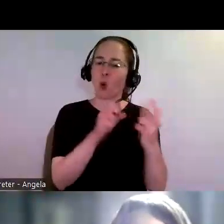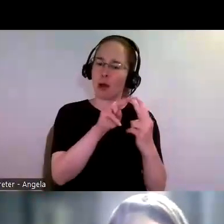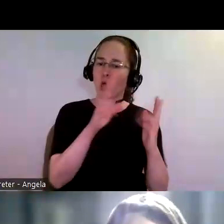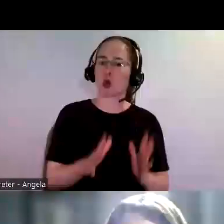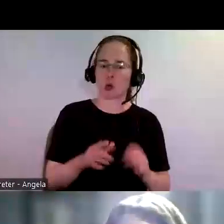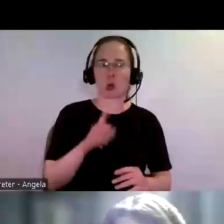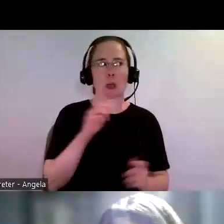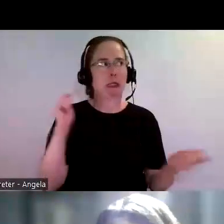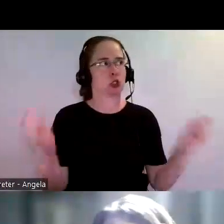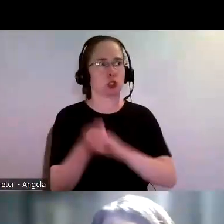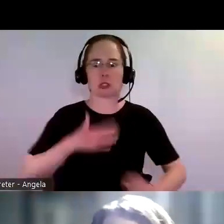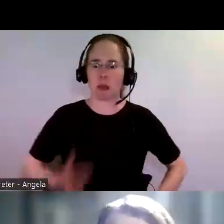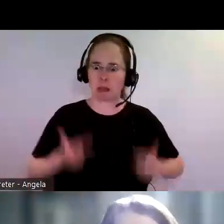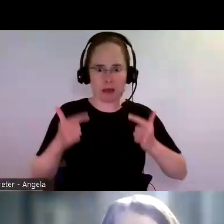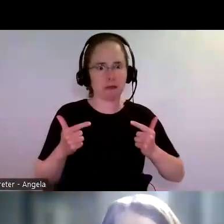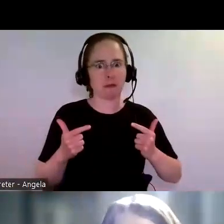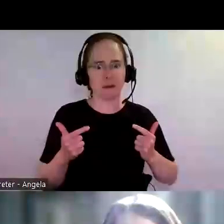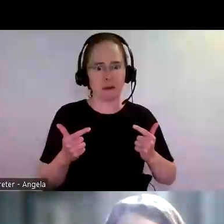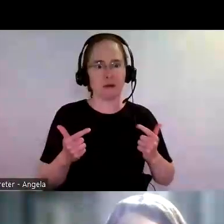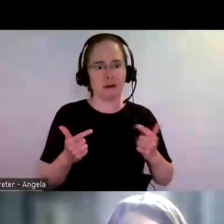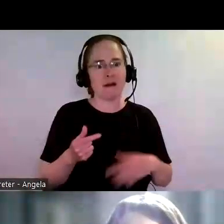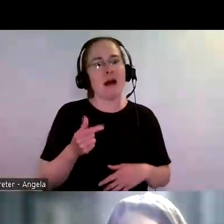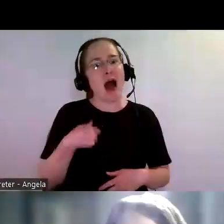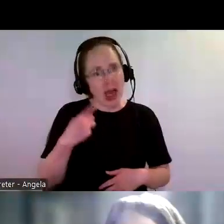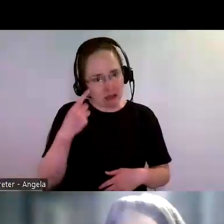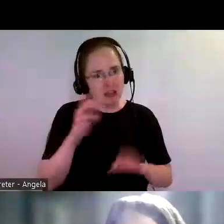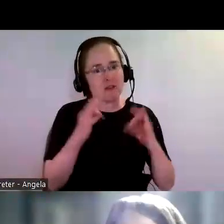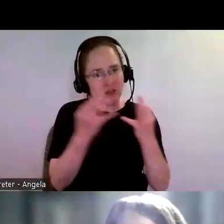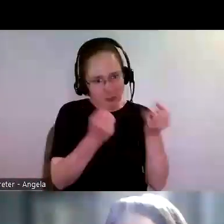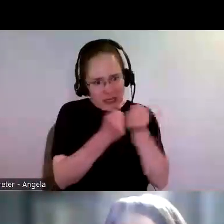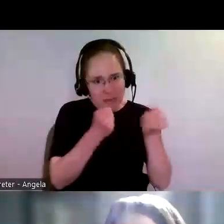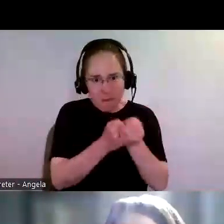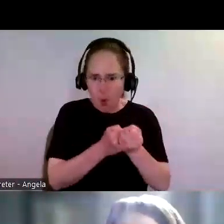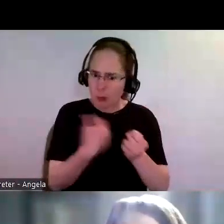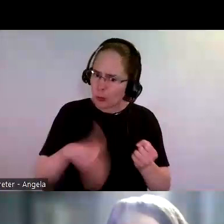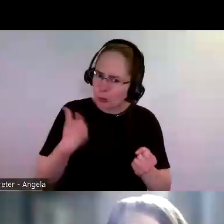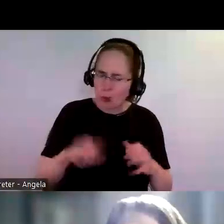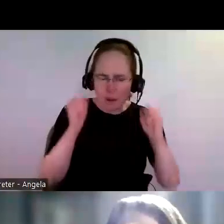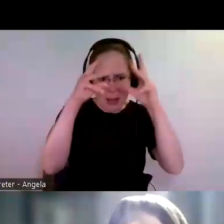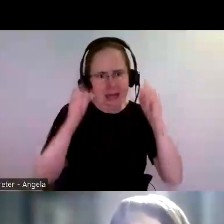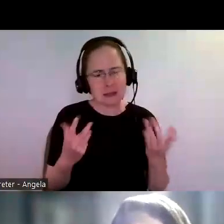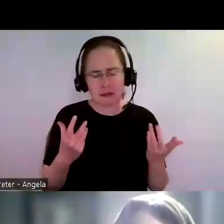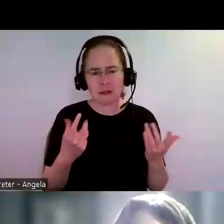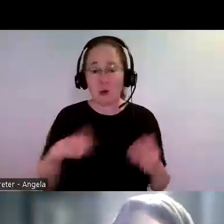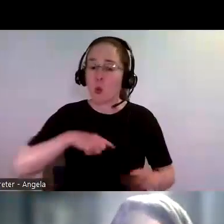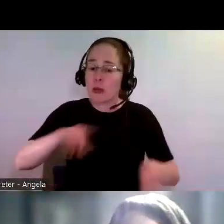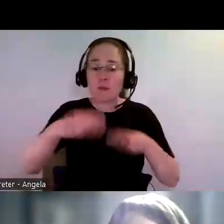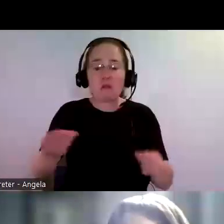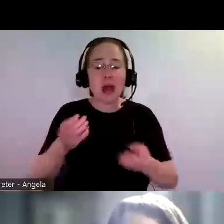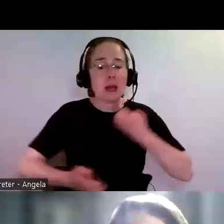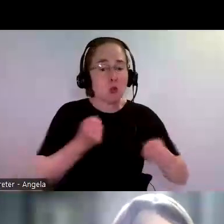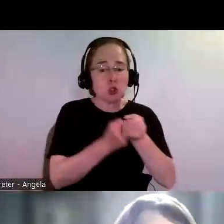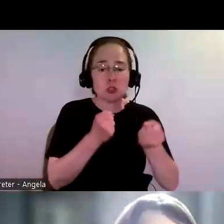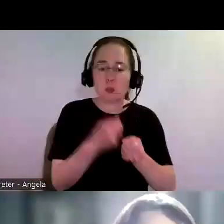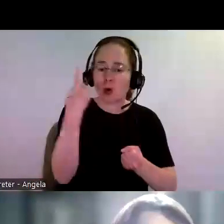changed my life. I think that family support is amazing. We provide emotional support to